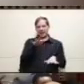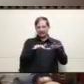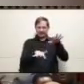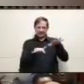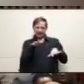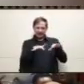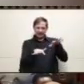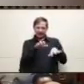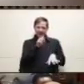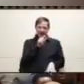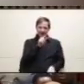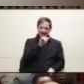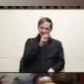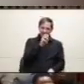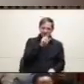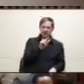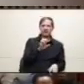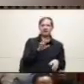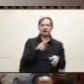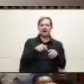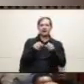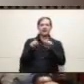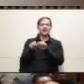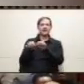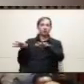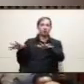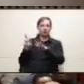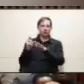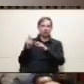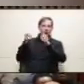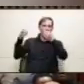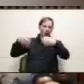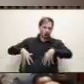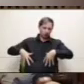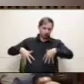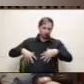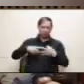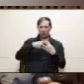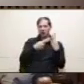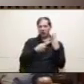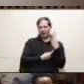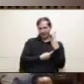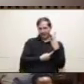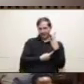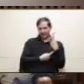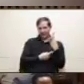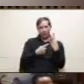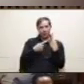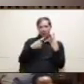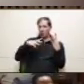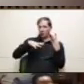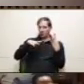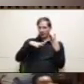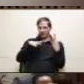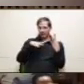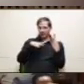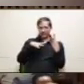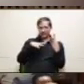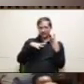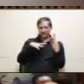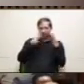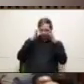the distribution losses, and what's the other one? Yeah, those are the only 3 ones that we have not yet said we are going to deal